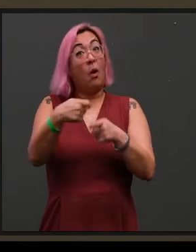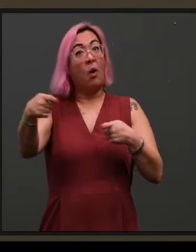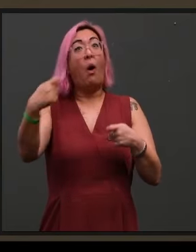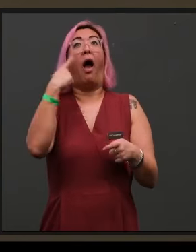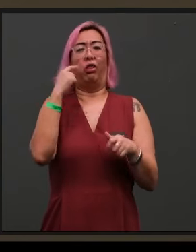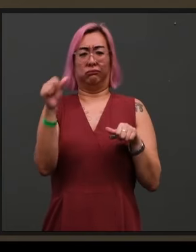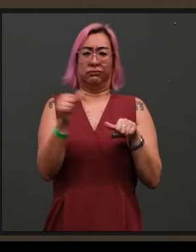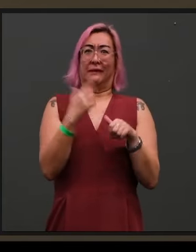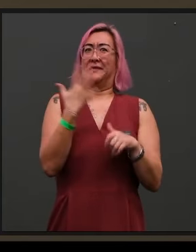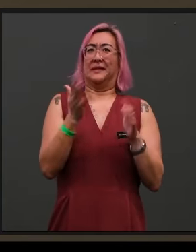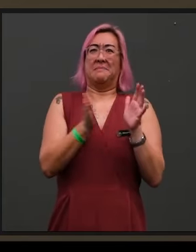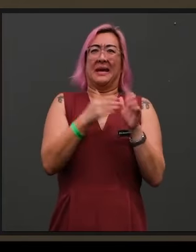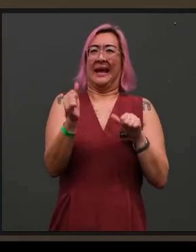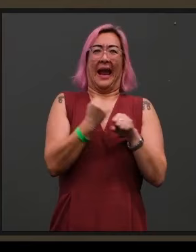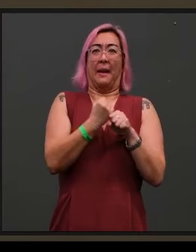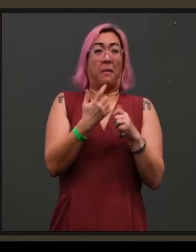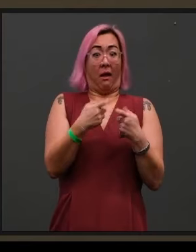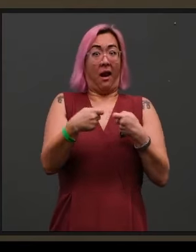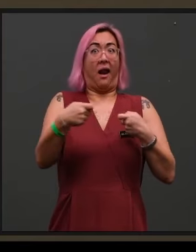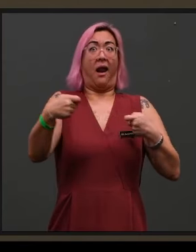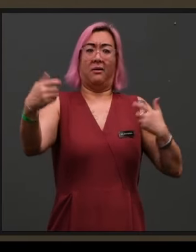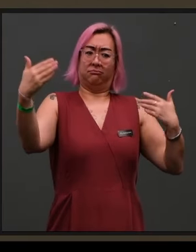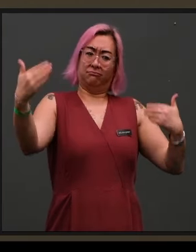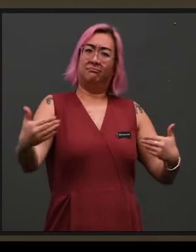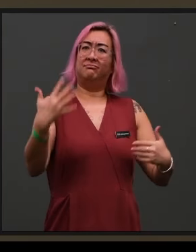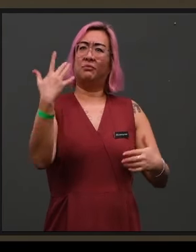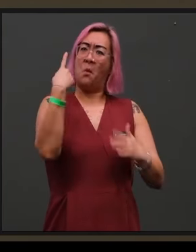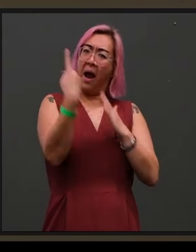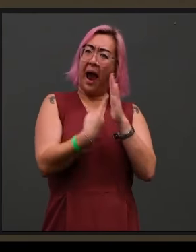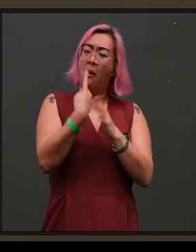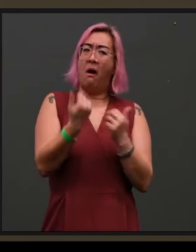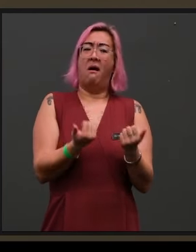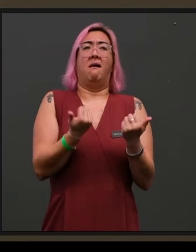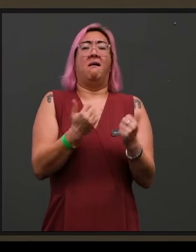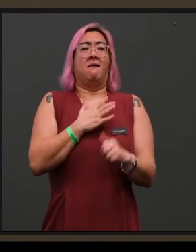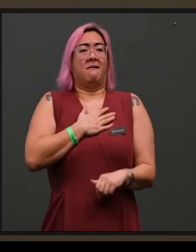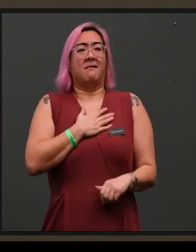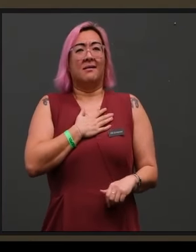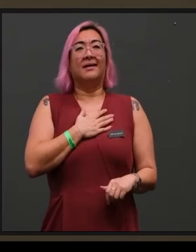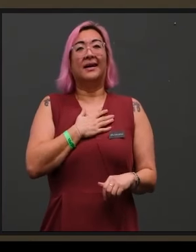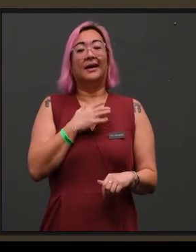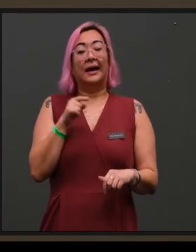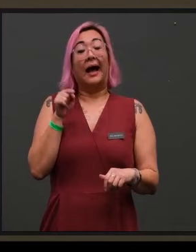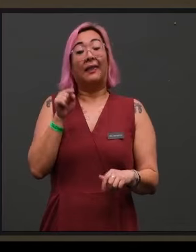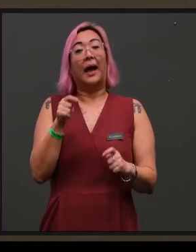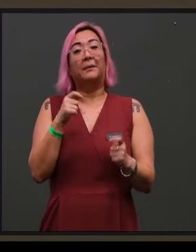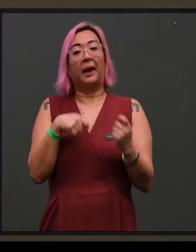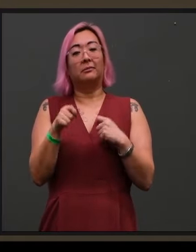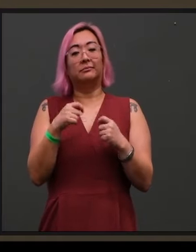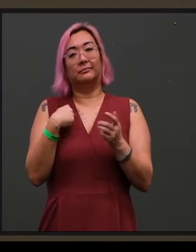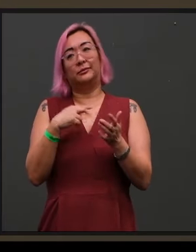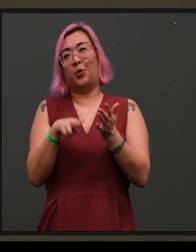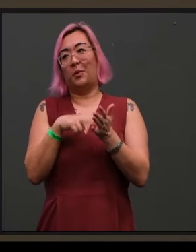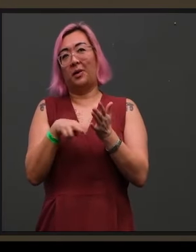it ended up being way longer than I expected it to be, which ended up becoming a theme. What